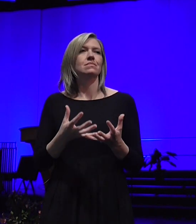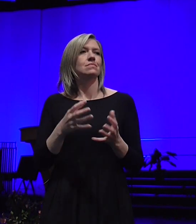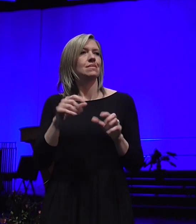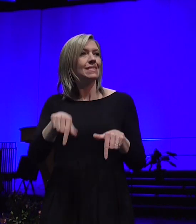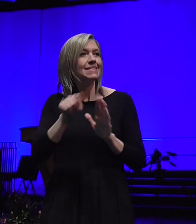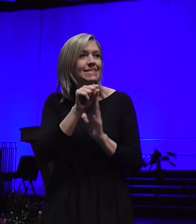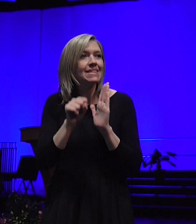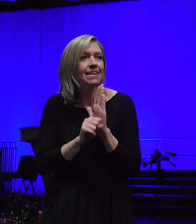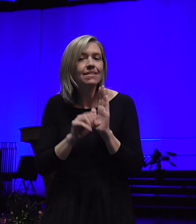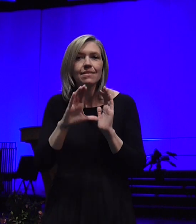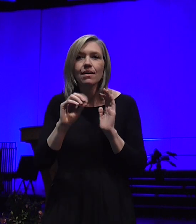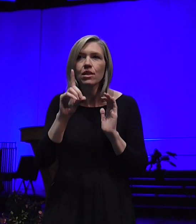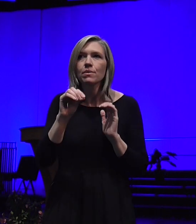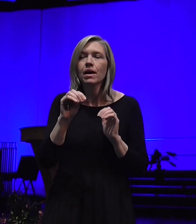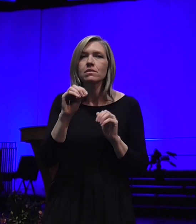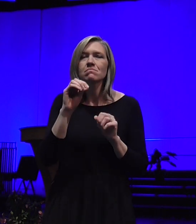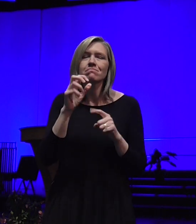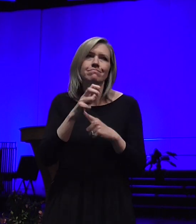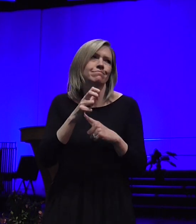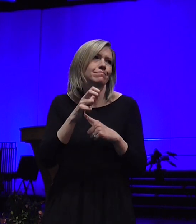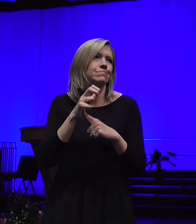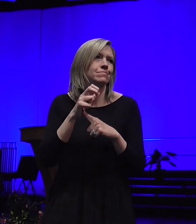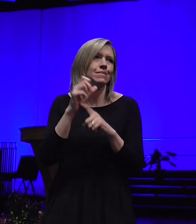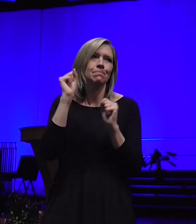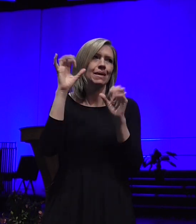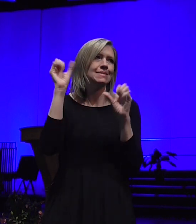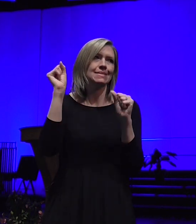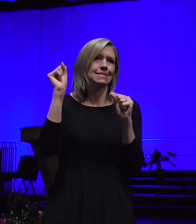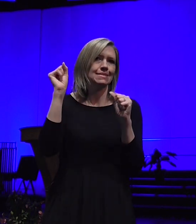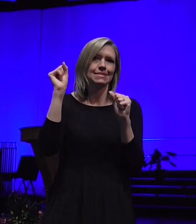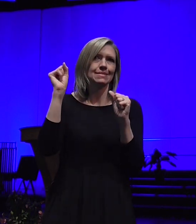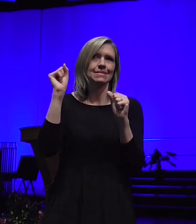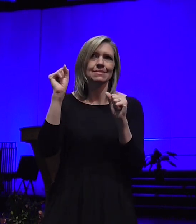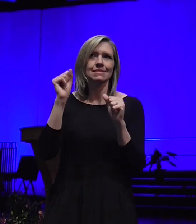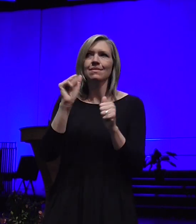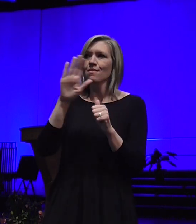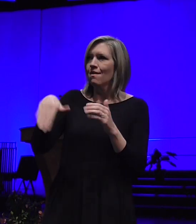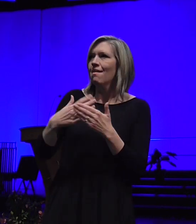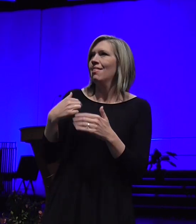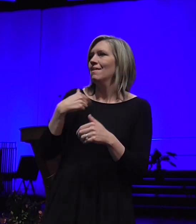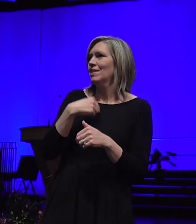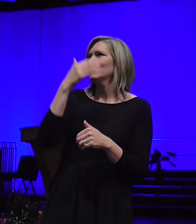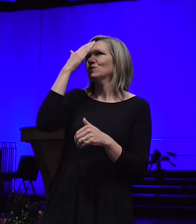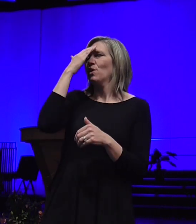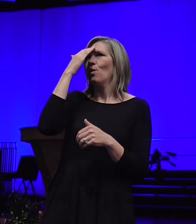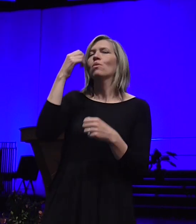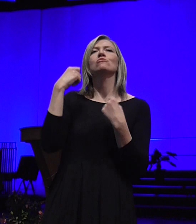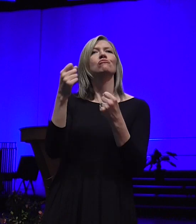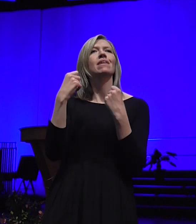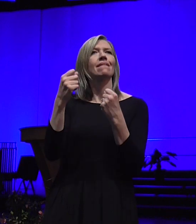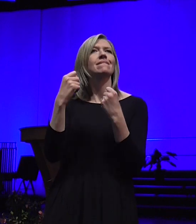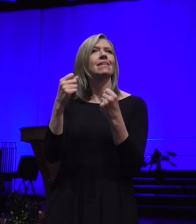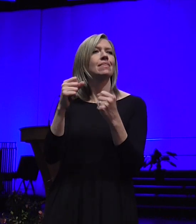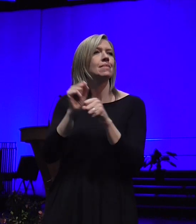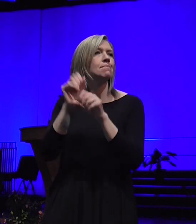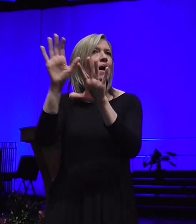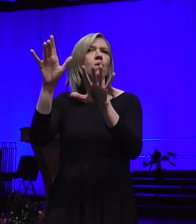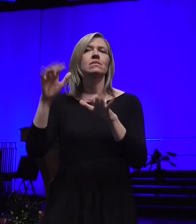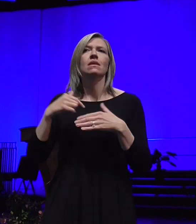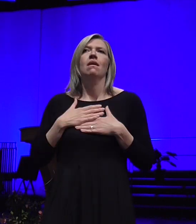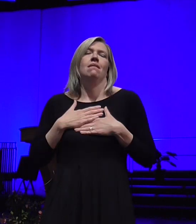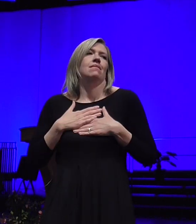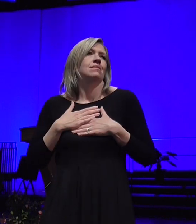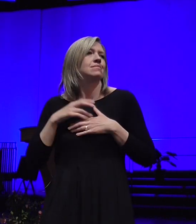Colorado. It's an amazing place. All of us know how we're healed when we drive up into the mountains and go for a